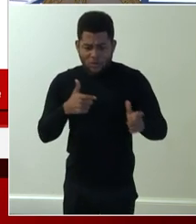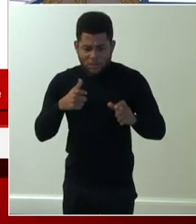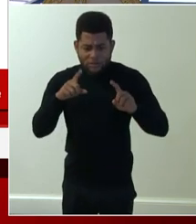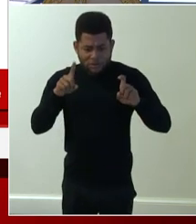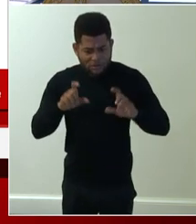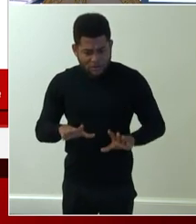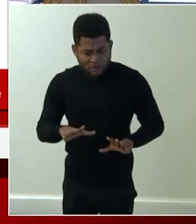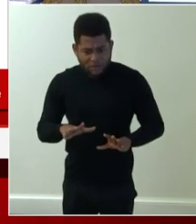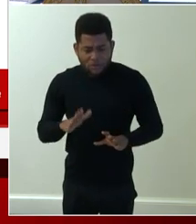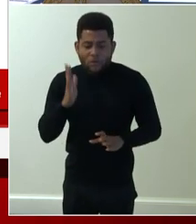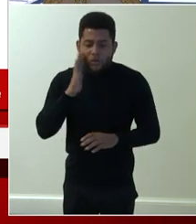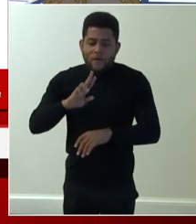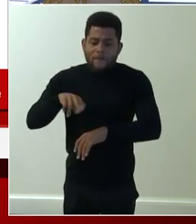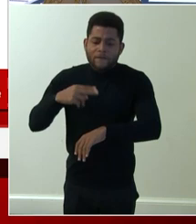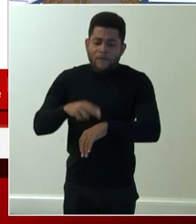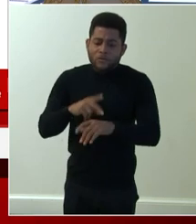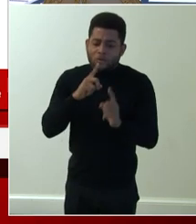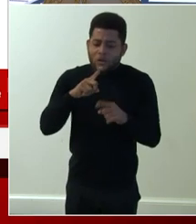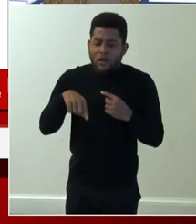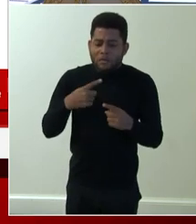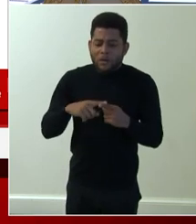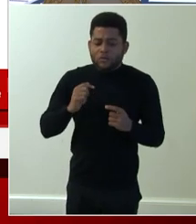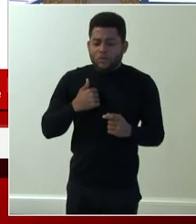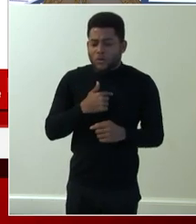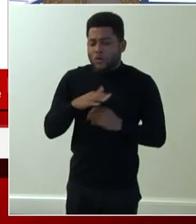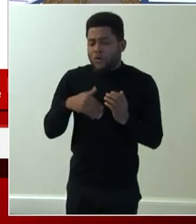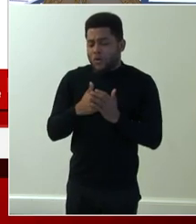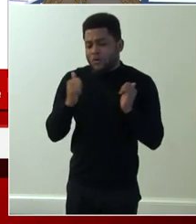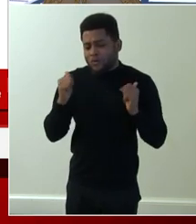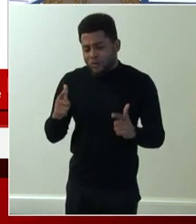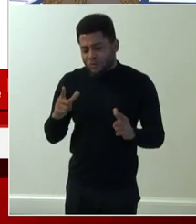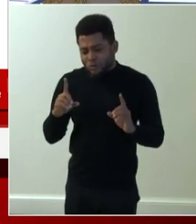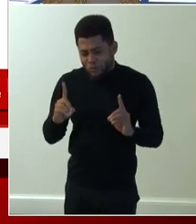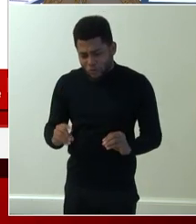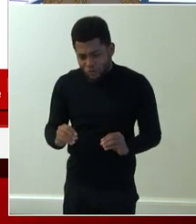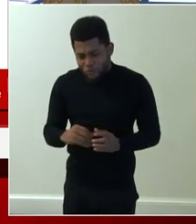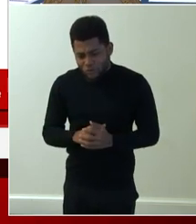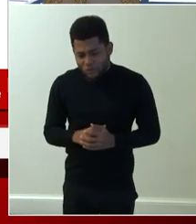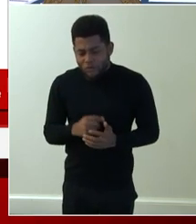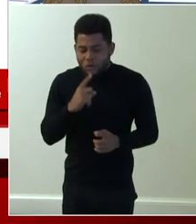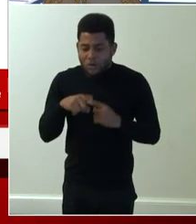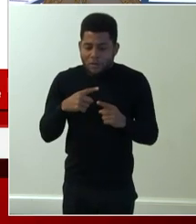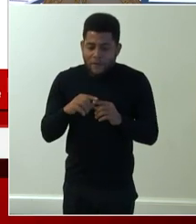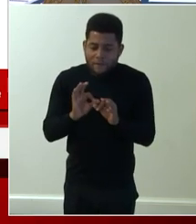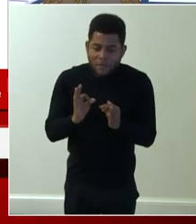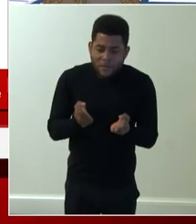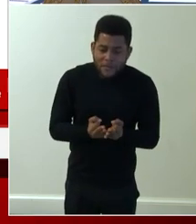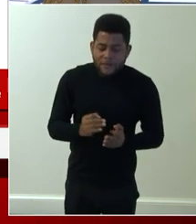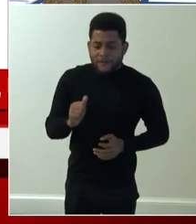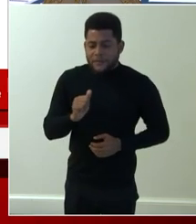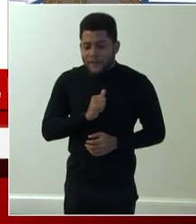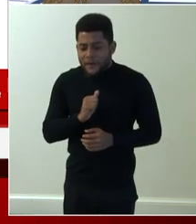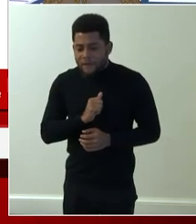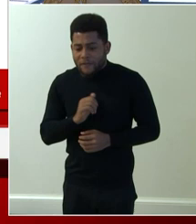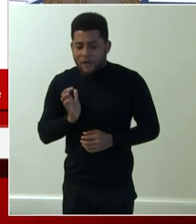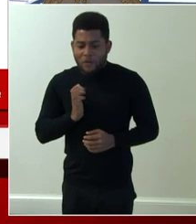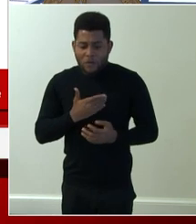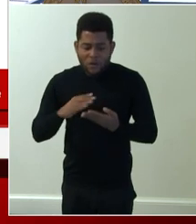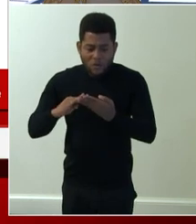of course, talk about what we all can do to keep our families, ourselves, and our